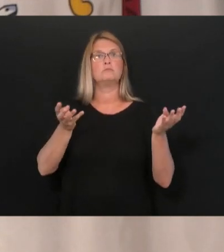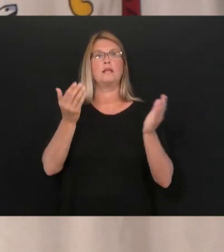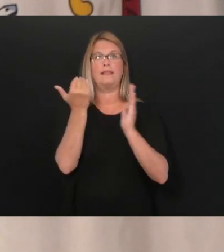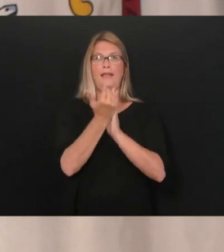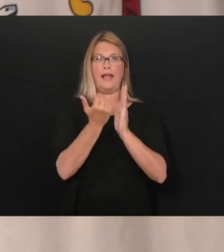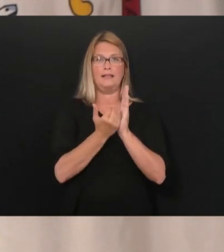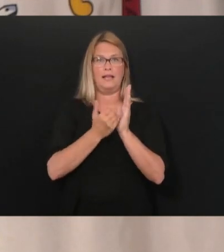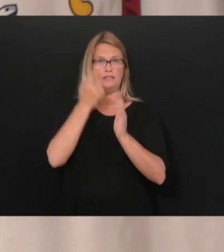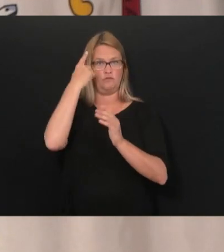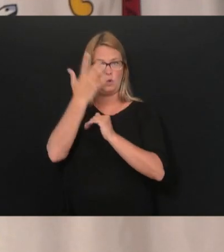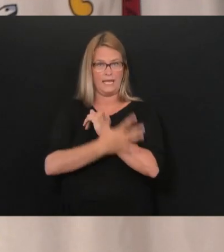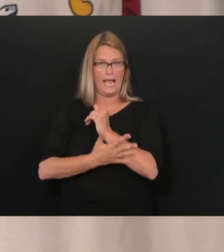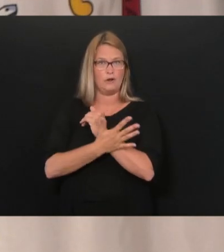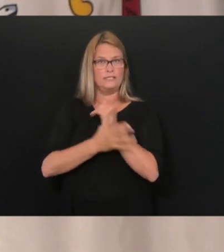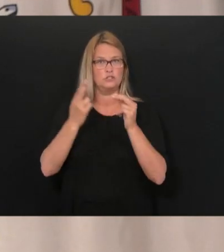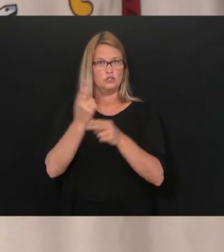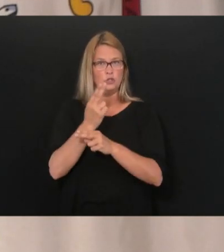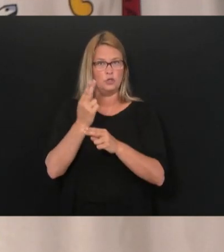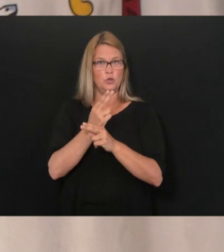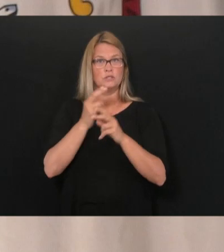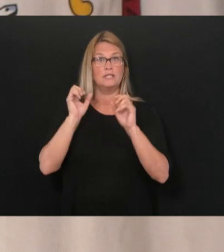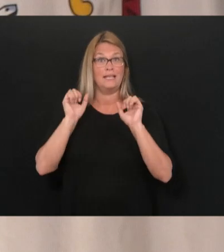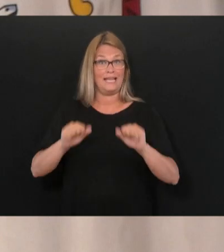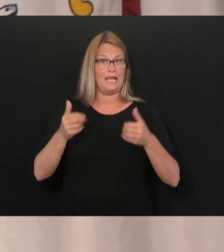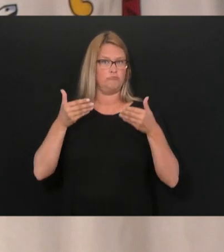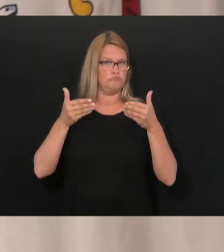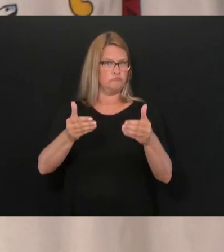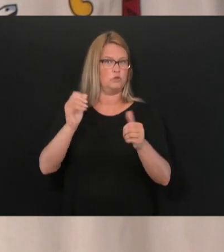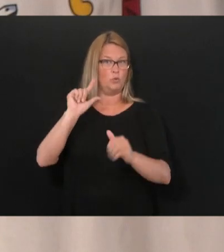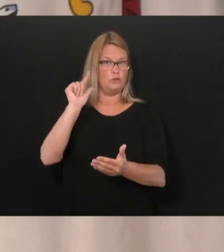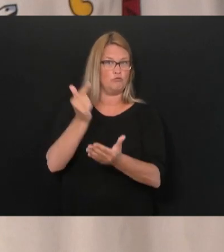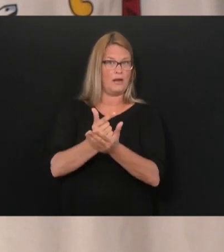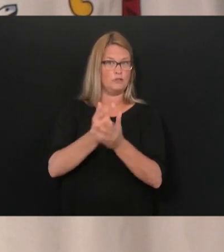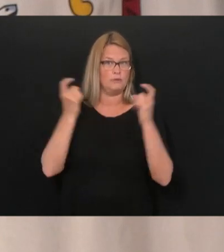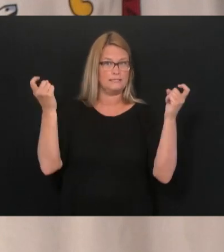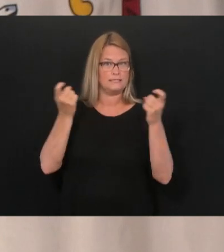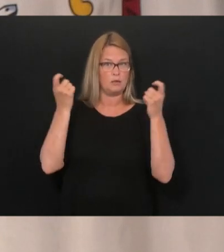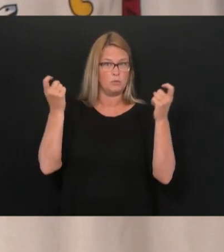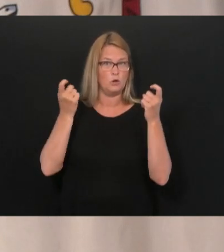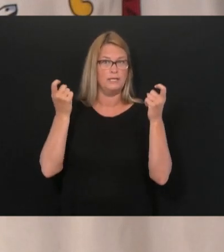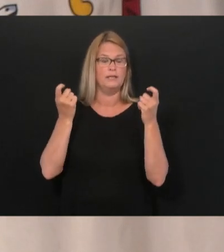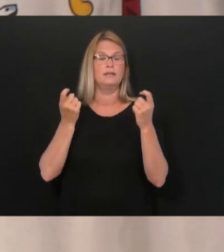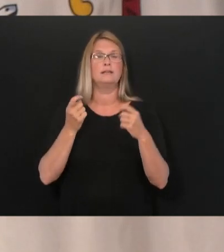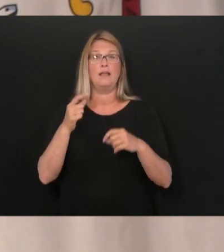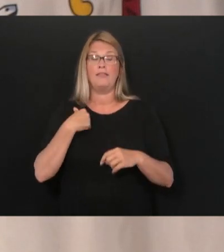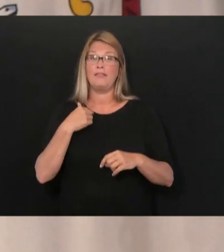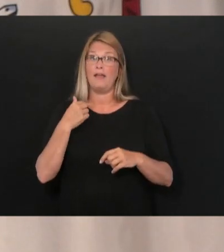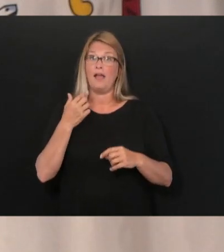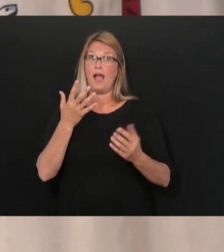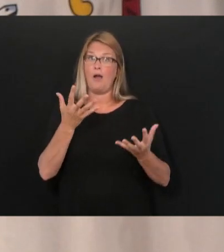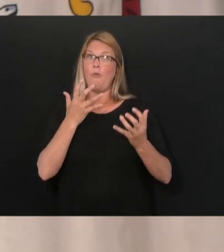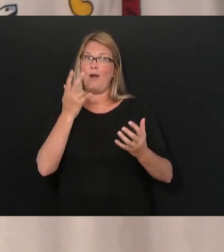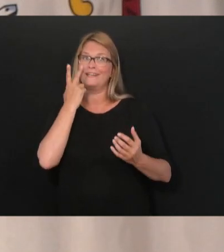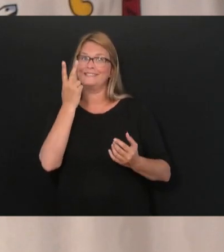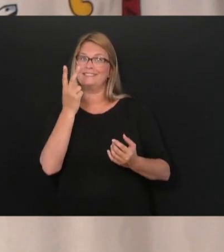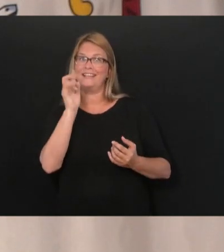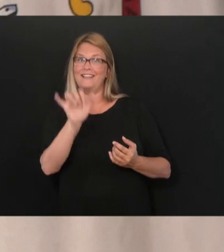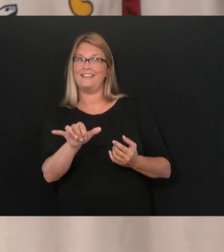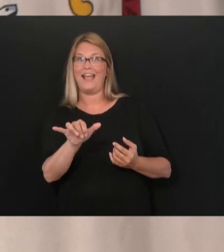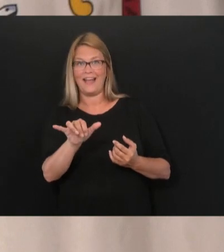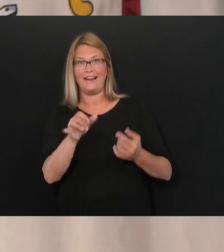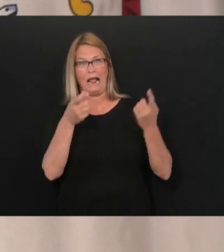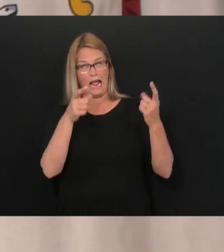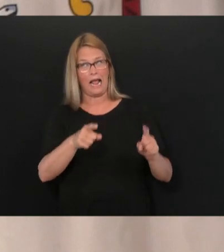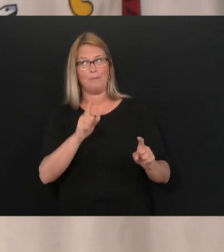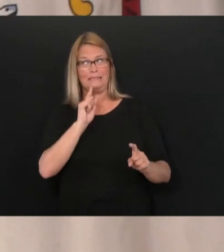to begin holding graduation ceremonies. This is something that I wanted to see in the worst